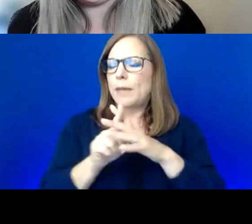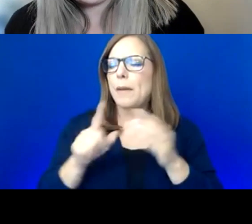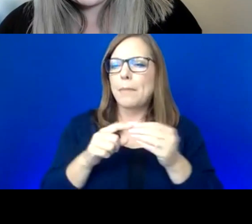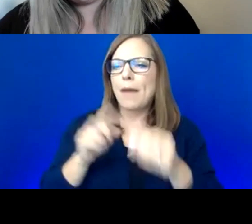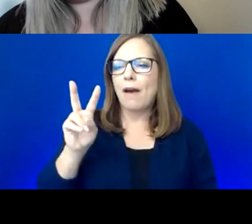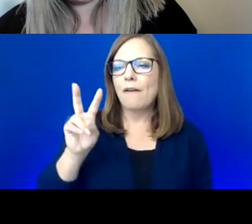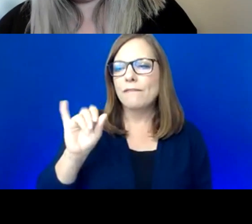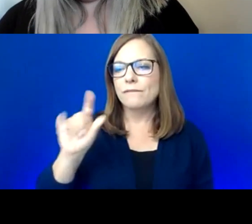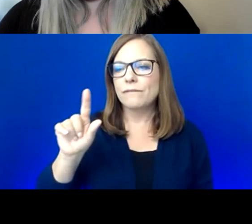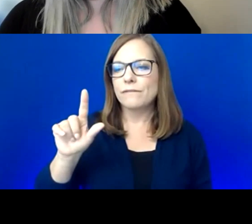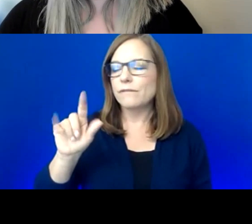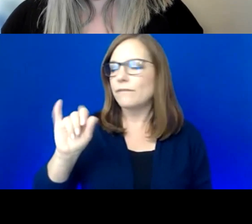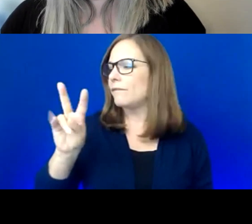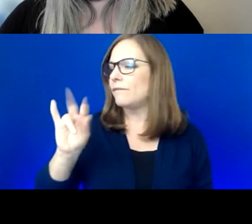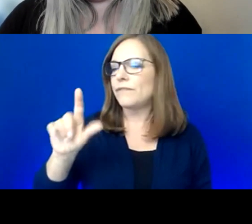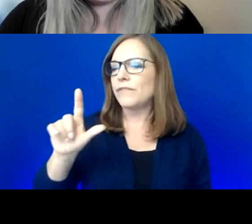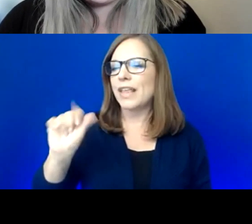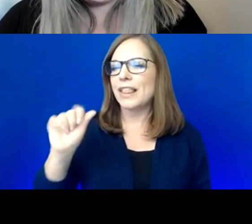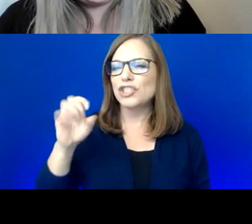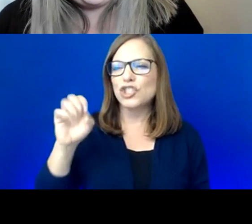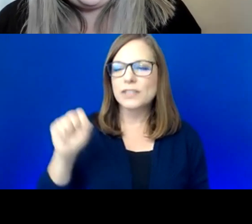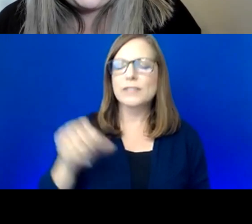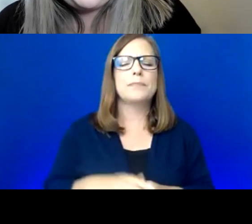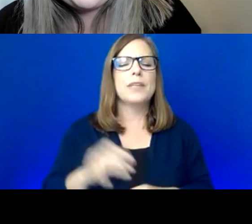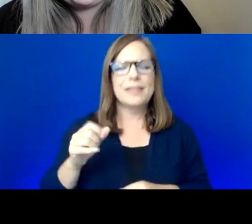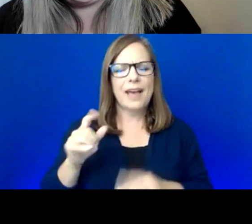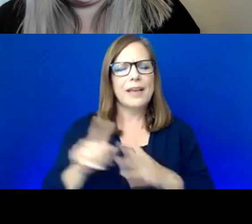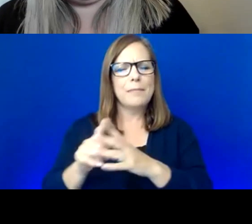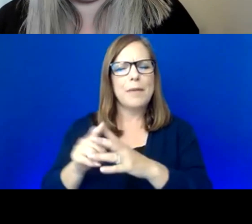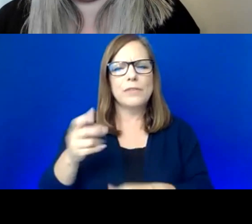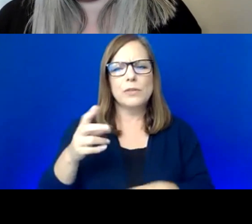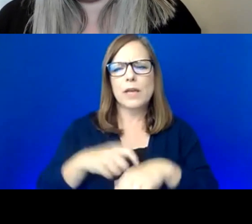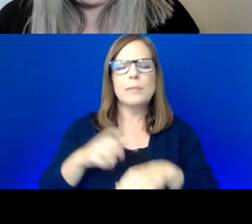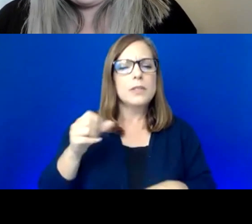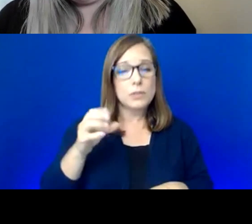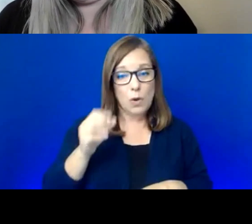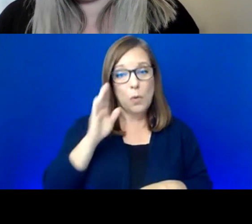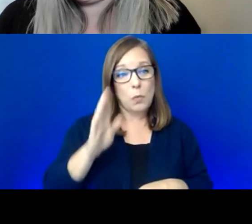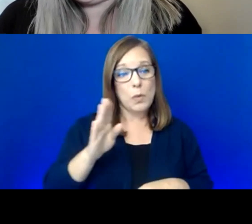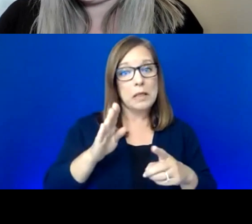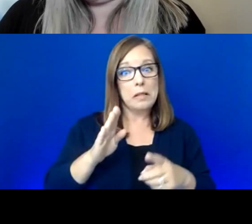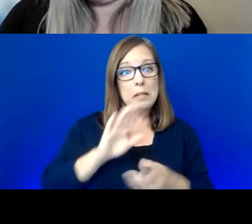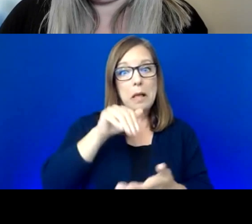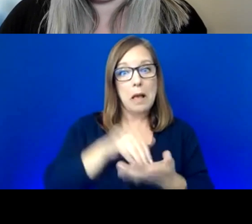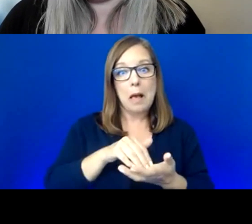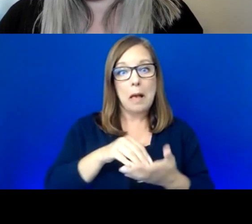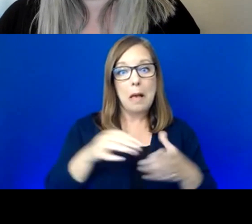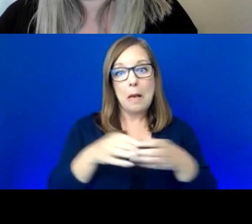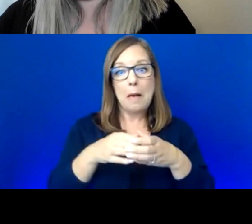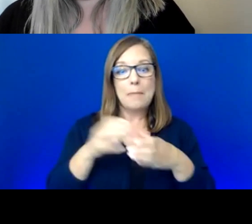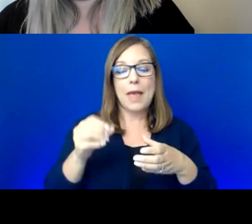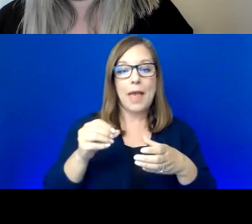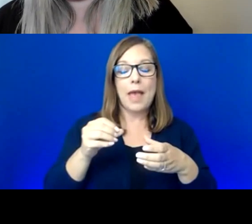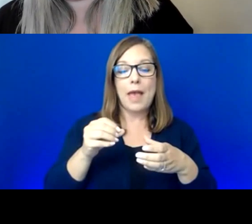couple of different times, but are hubs and spokes going to include villages? And just for some background, folks who aren't as familiar,